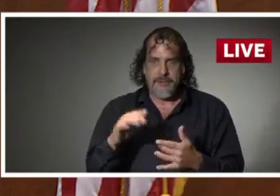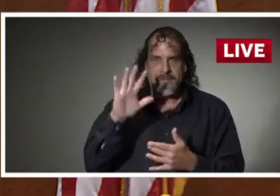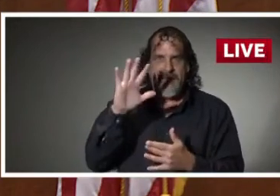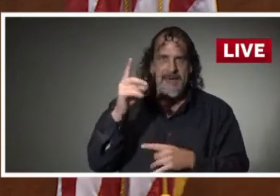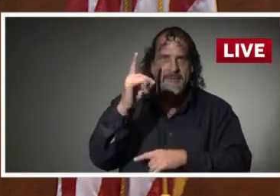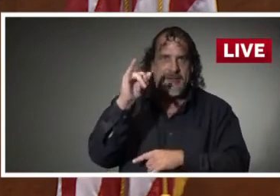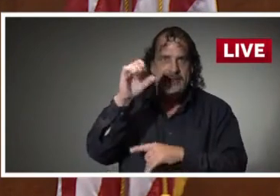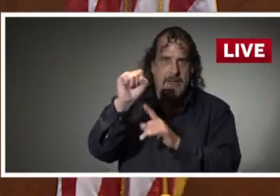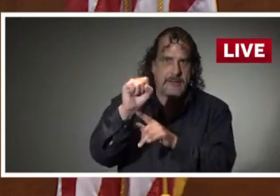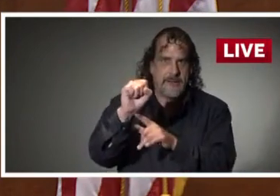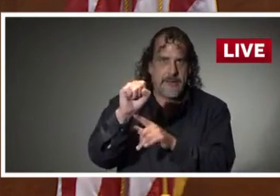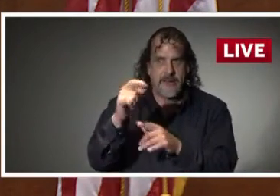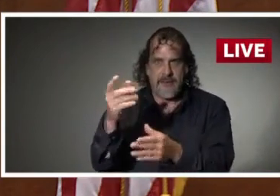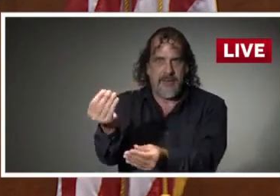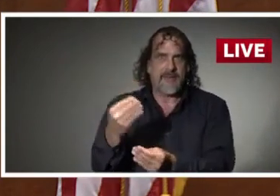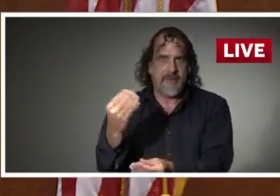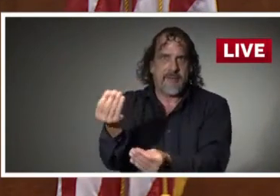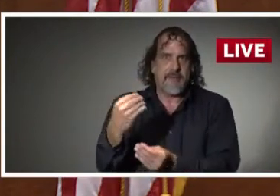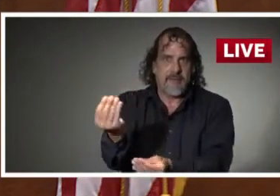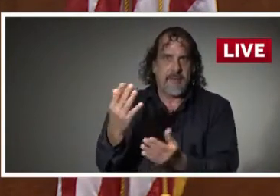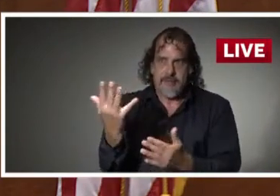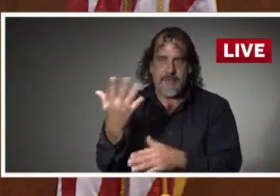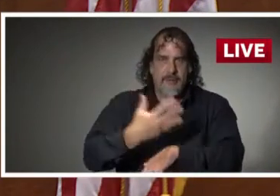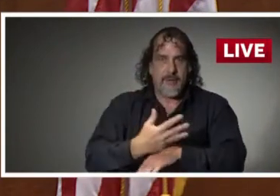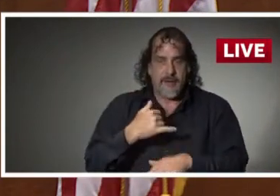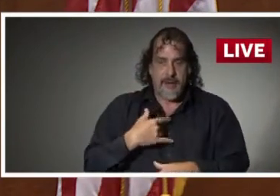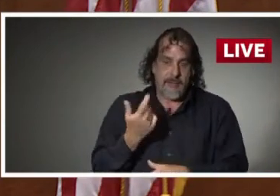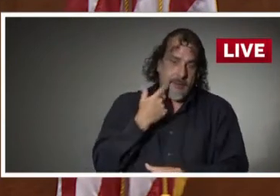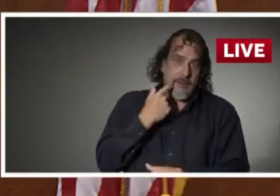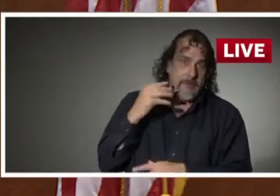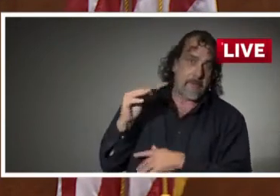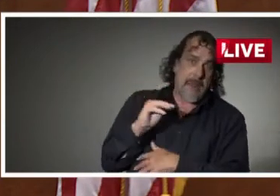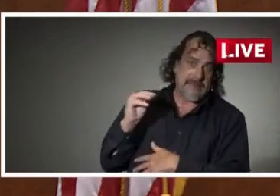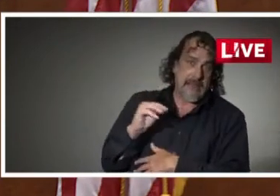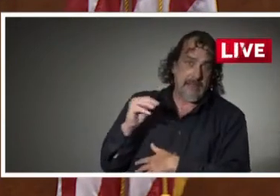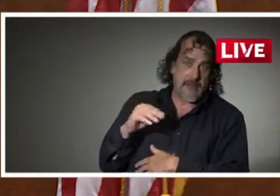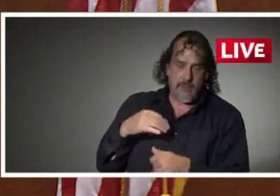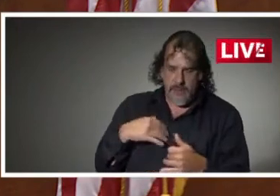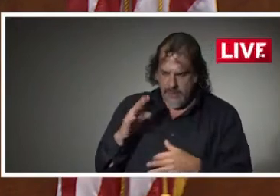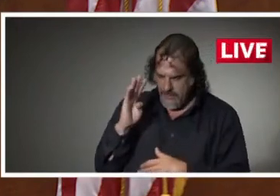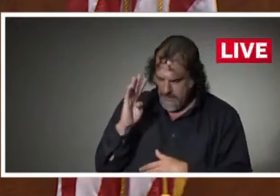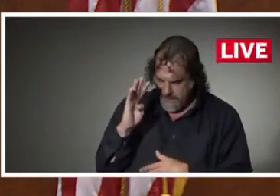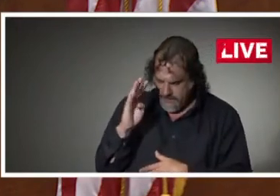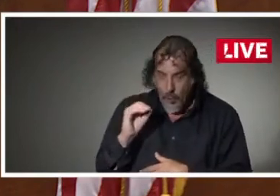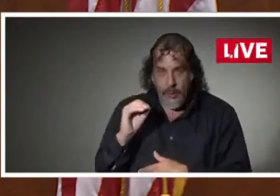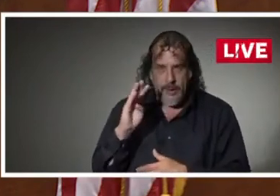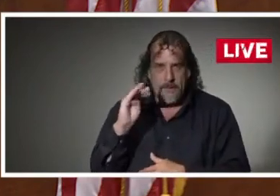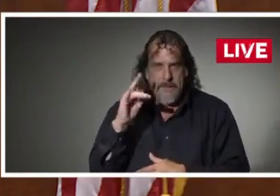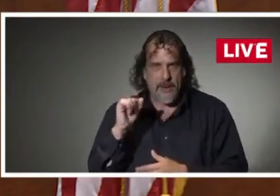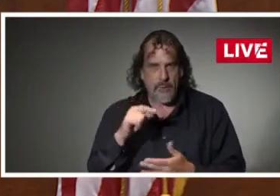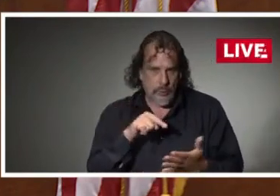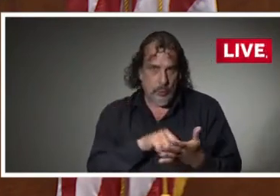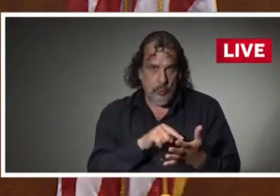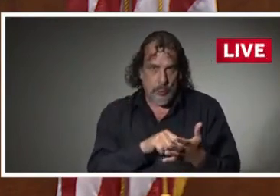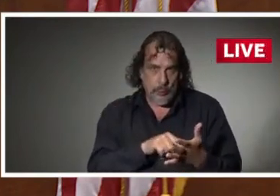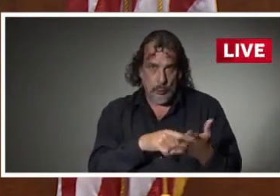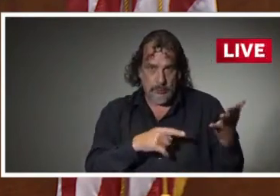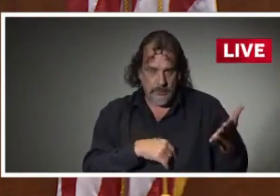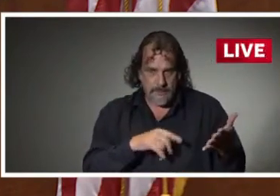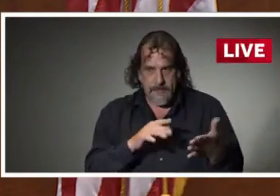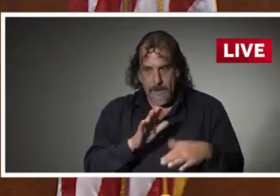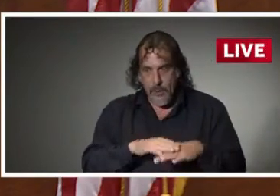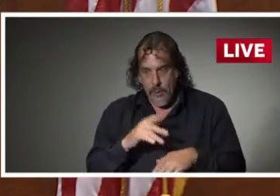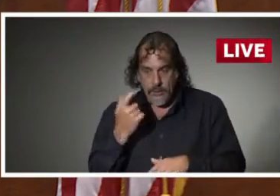that have been allowed this year. That's the reason that on Monday we had 40 bills due. That's the reason